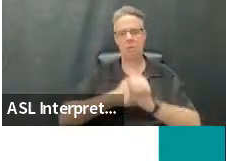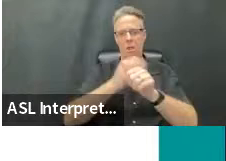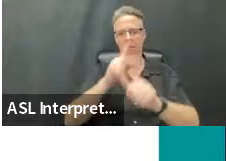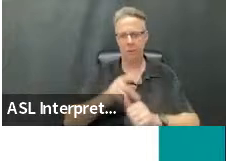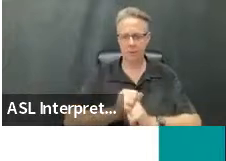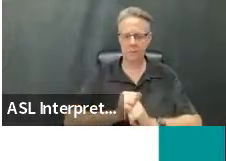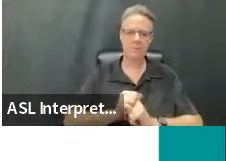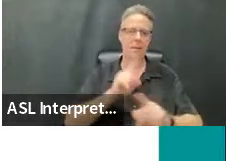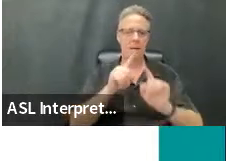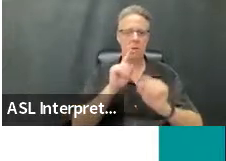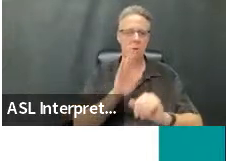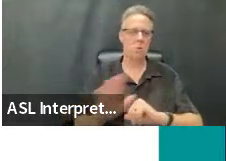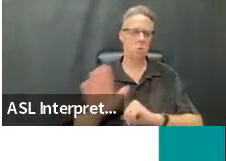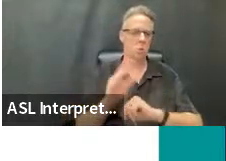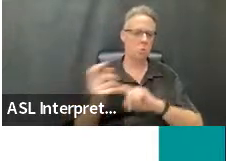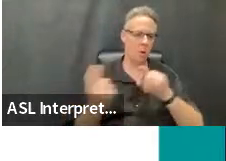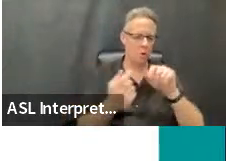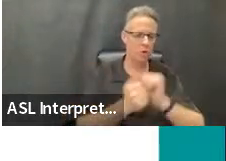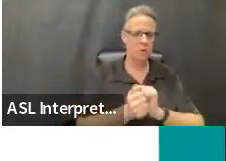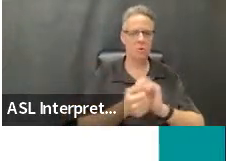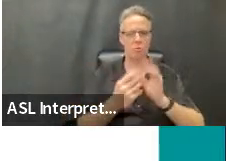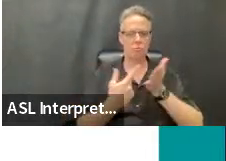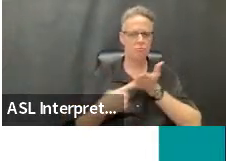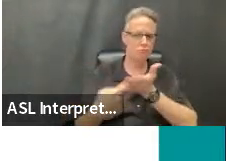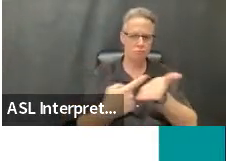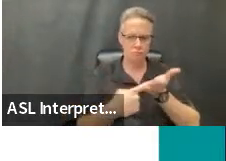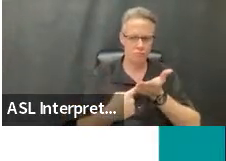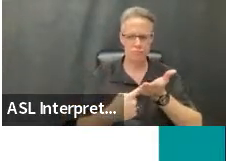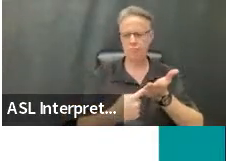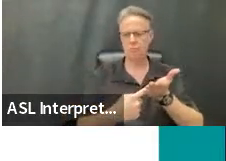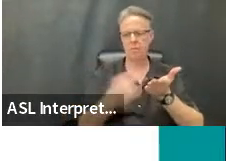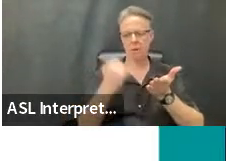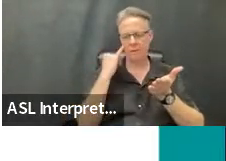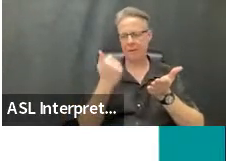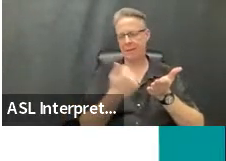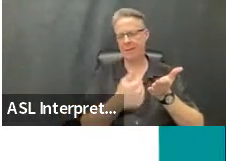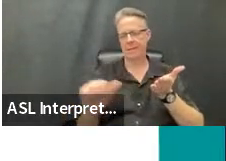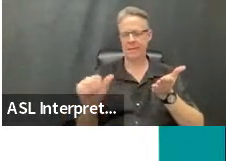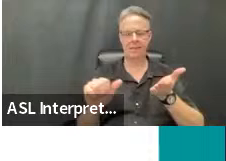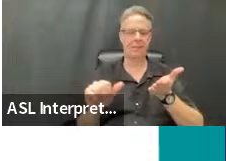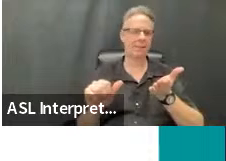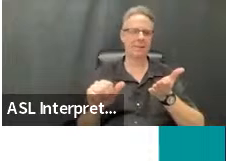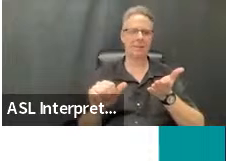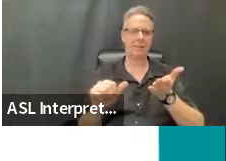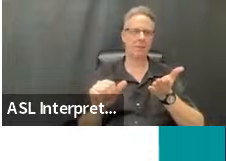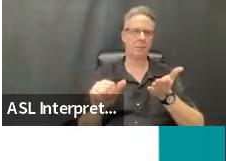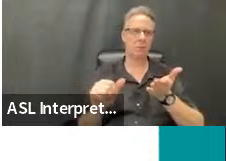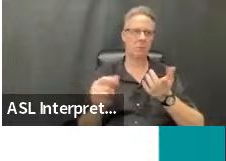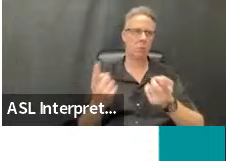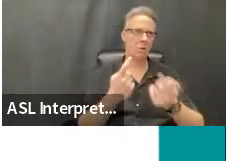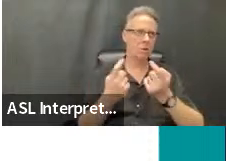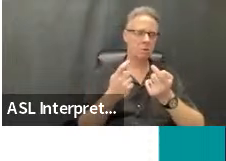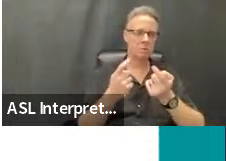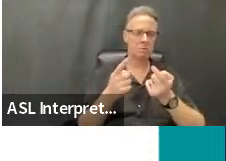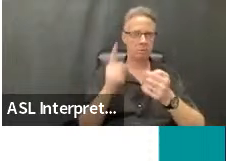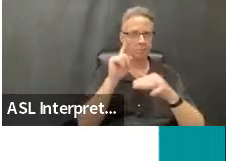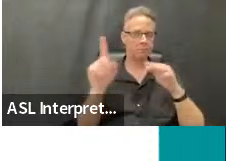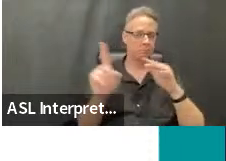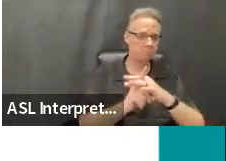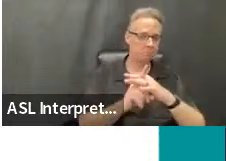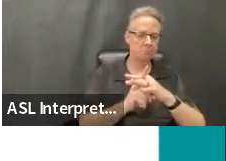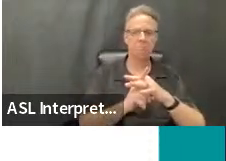answer questions, debrief with you if there is any questions that you might have,